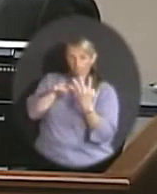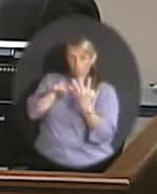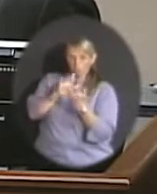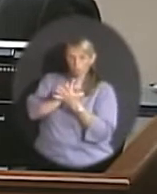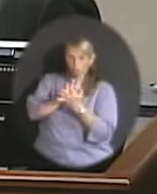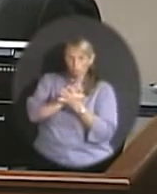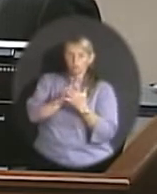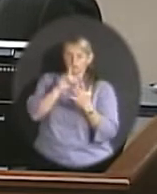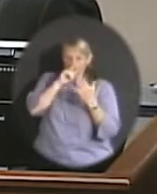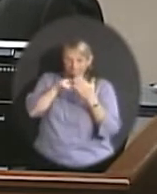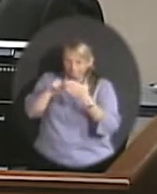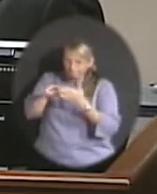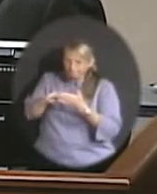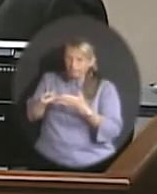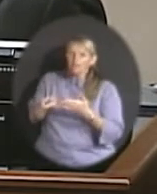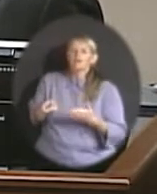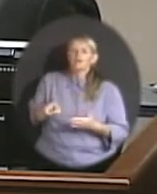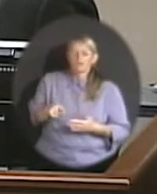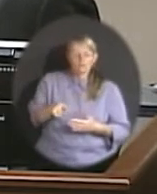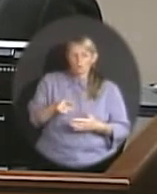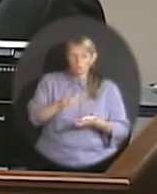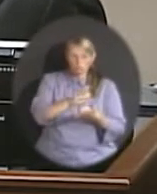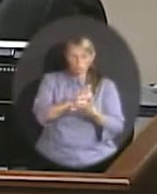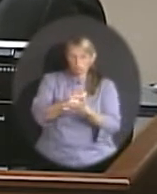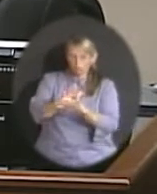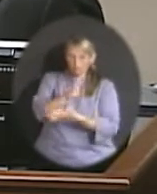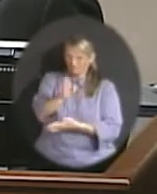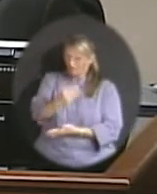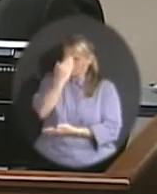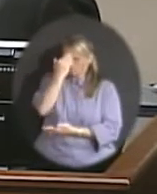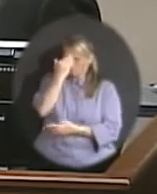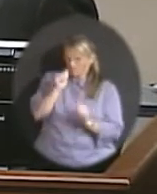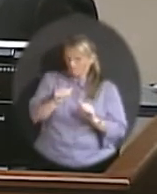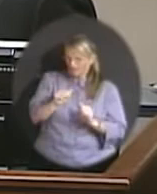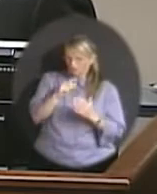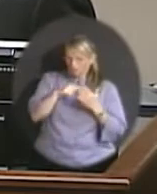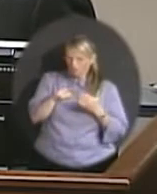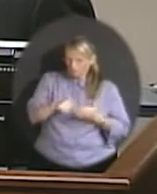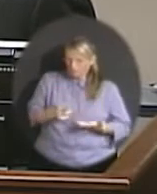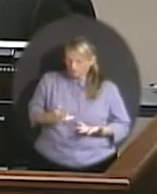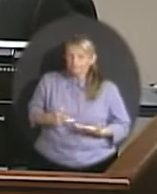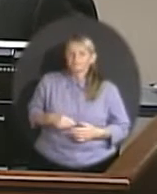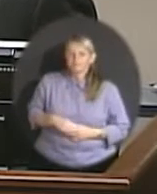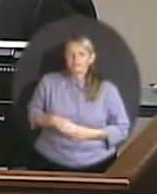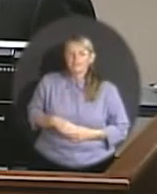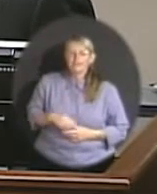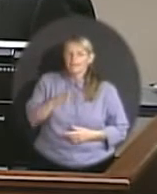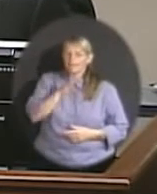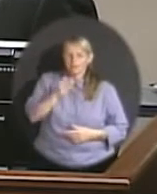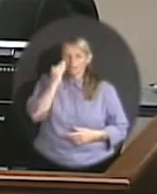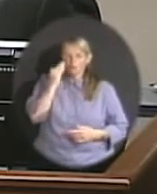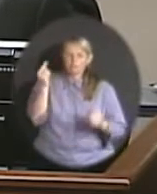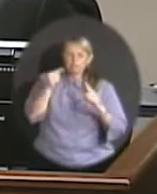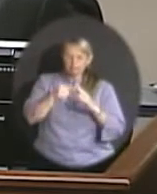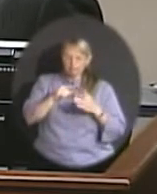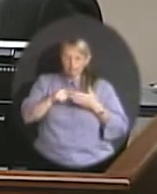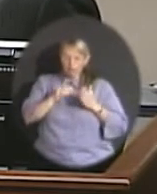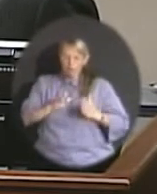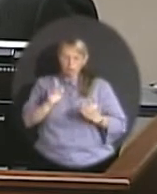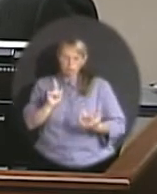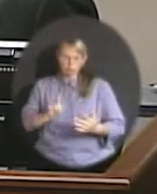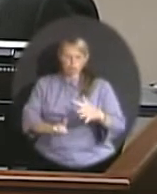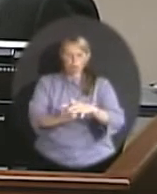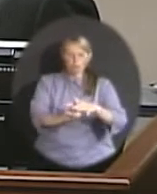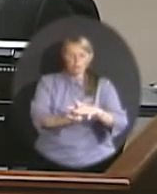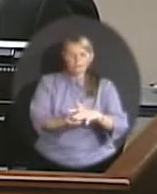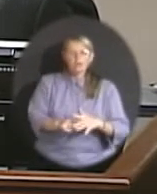doesn't realize, understand. They don't know they're coming. Though they know that there's a potential audit out there. Okay. So, They just don't know till they show up at their so door. in your professional opinion, do you feel